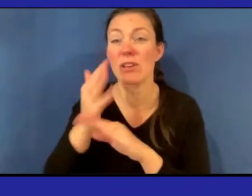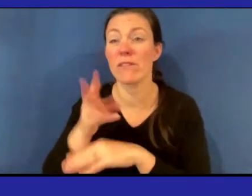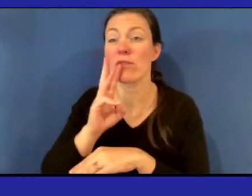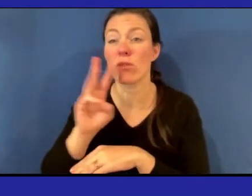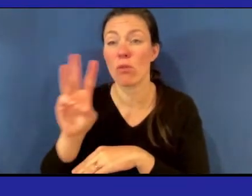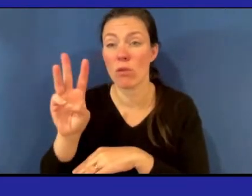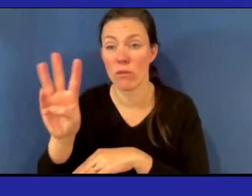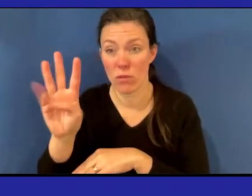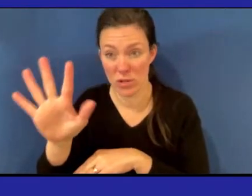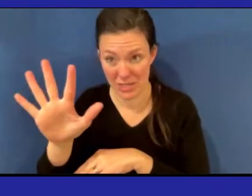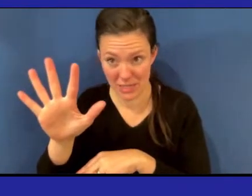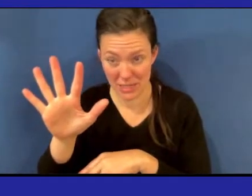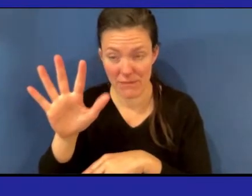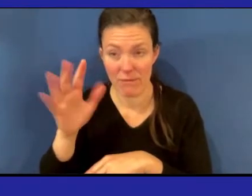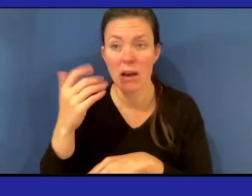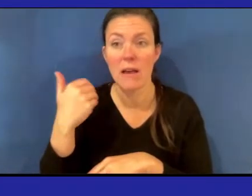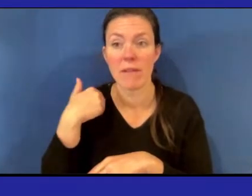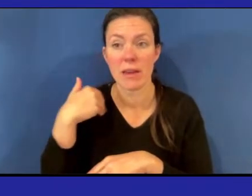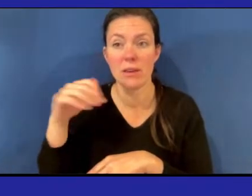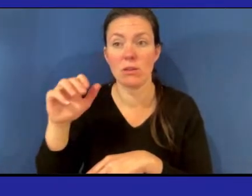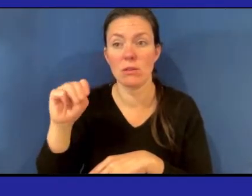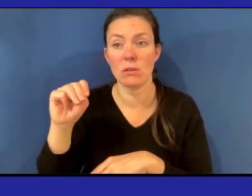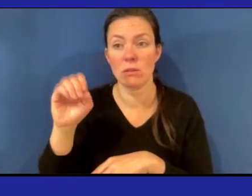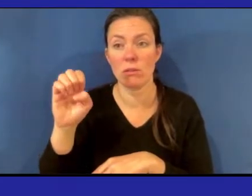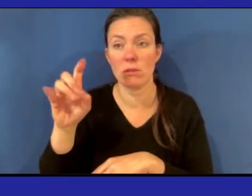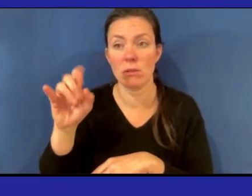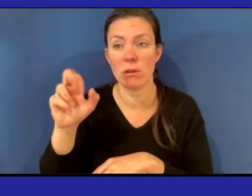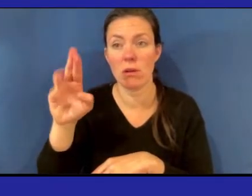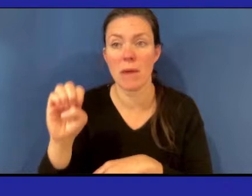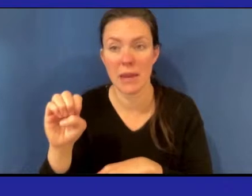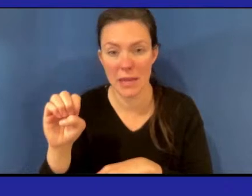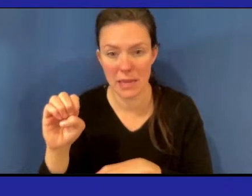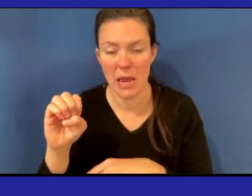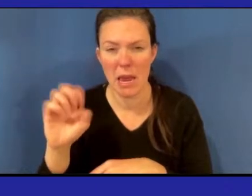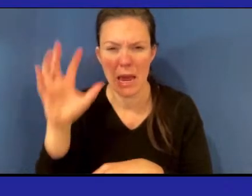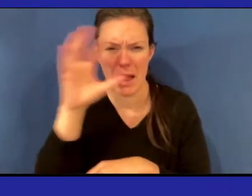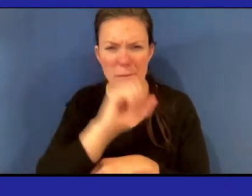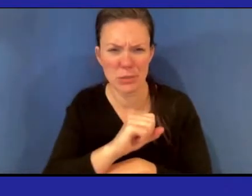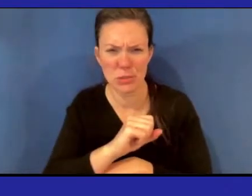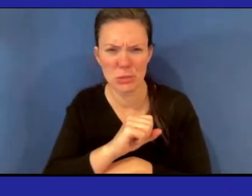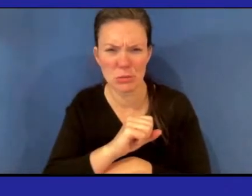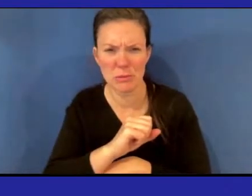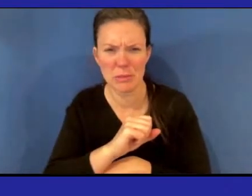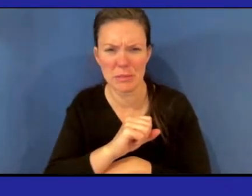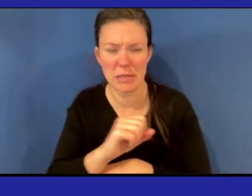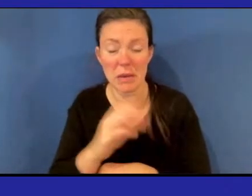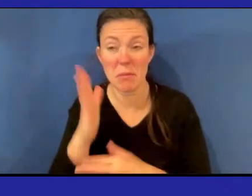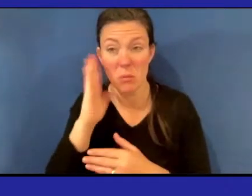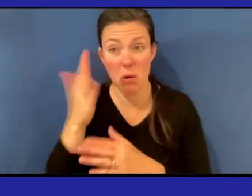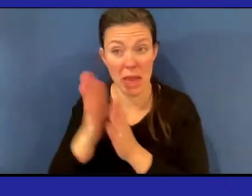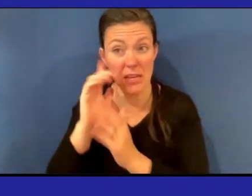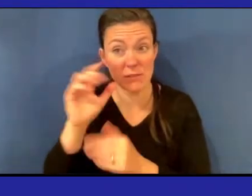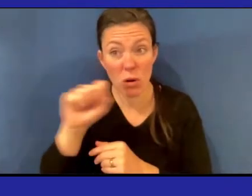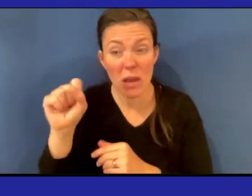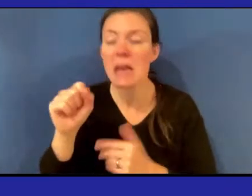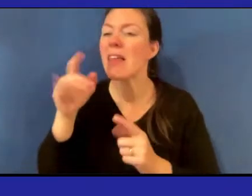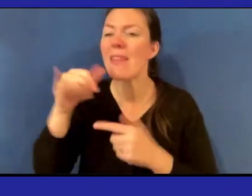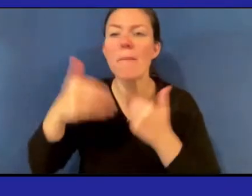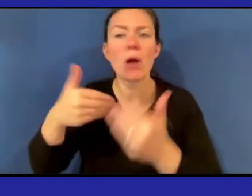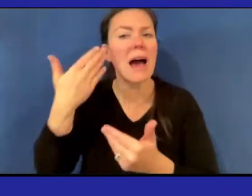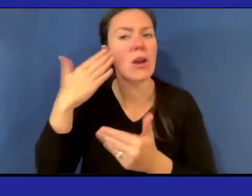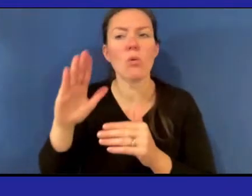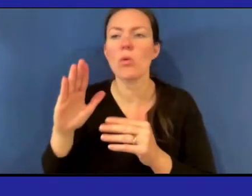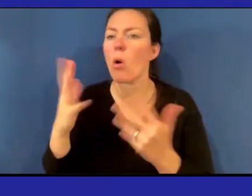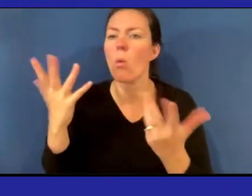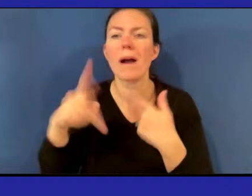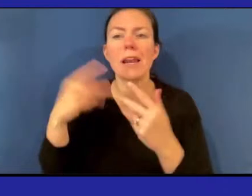guess on Medicare or whatever, haven't done it yet, I'm assuming I don't know if they ask for Social Security, I don't know how it works, but I guess I'm